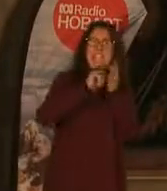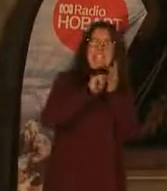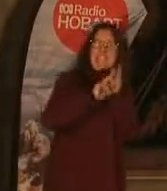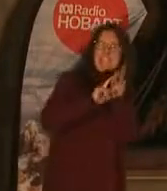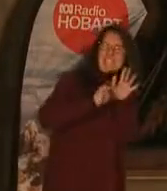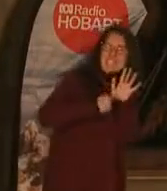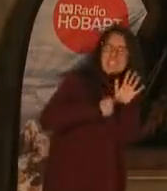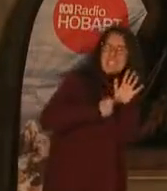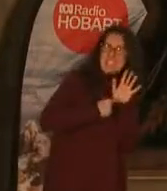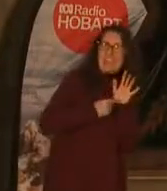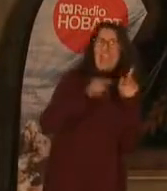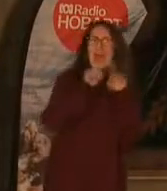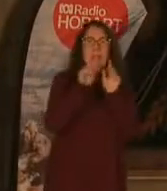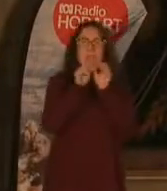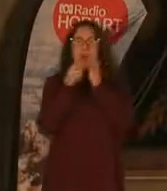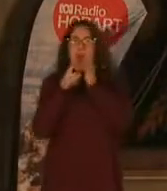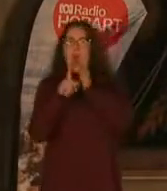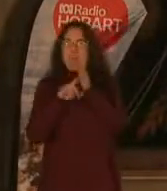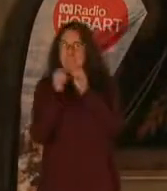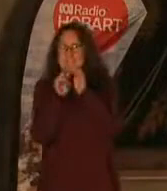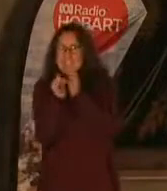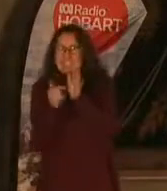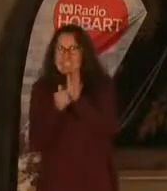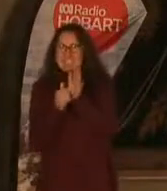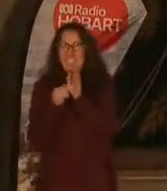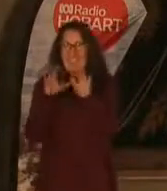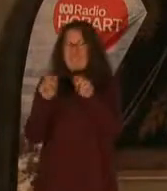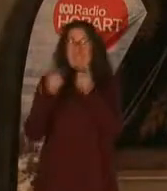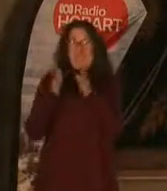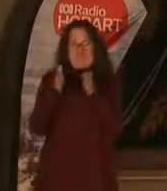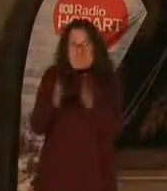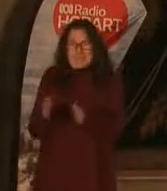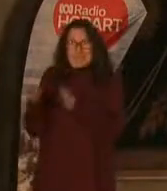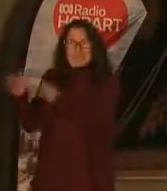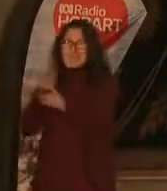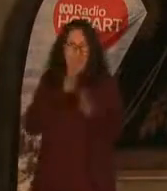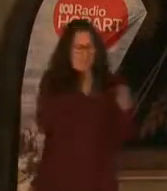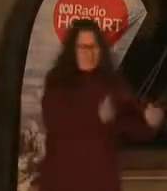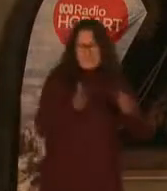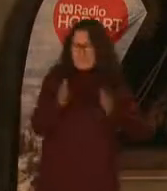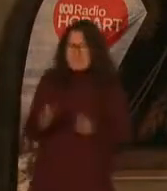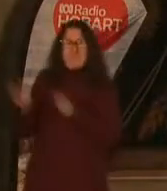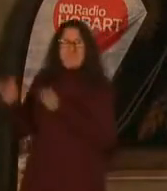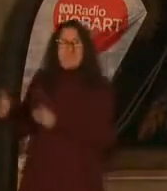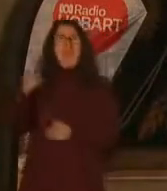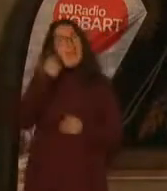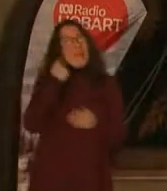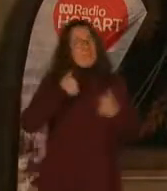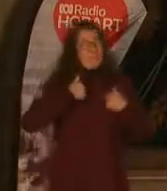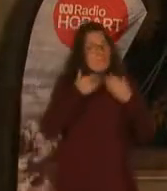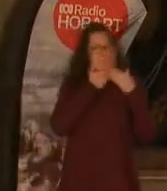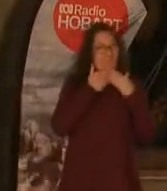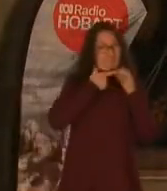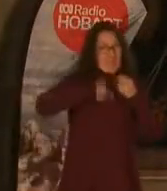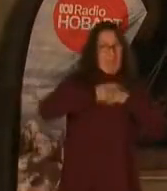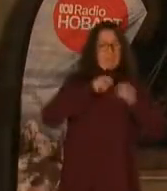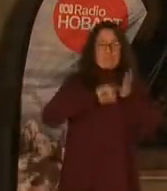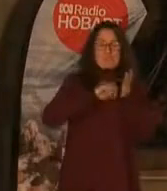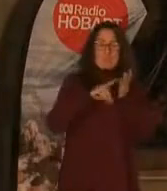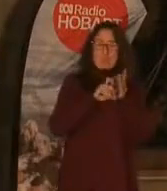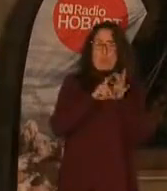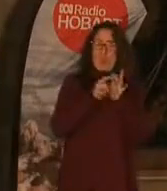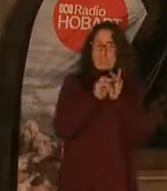of understanding, for me, the social world. It actually cuts you off from other ways of thinking, so it's